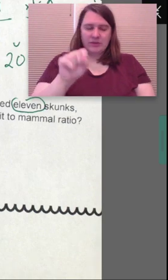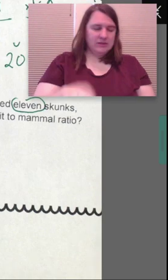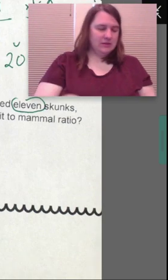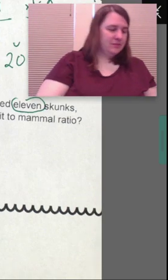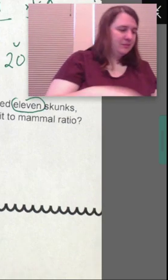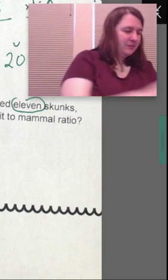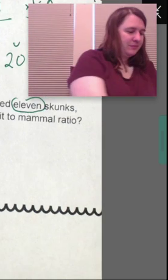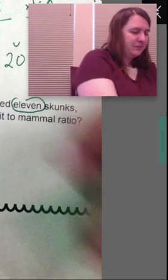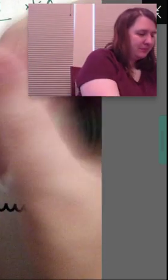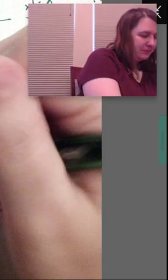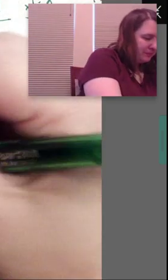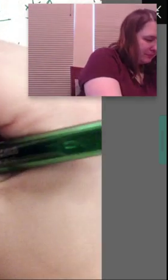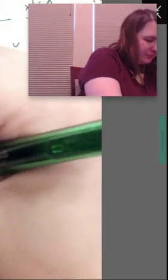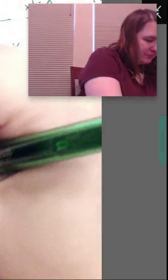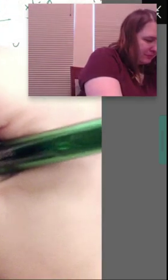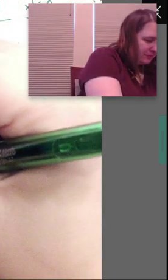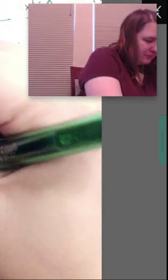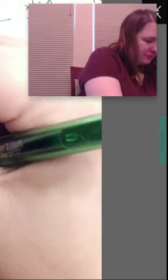mammals.